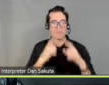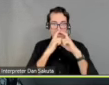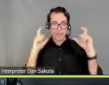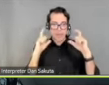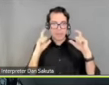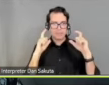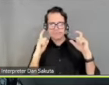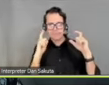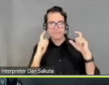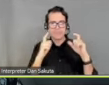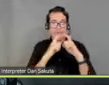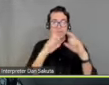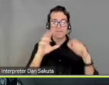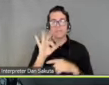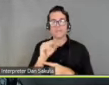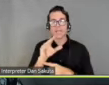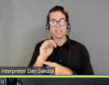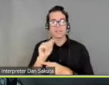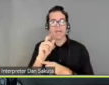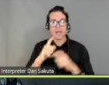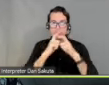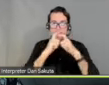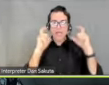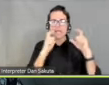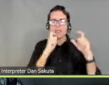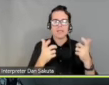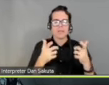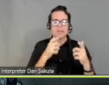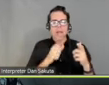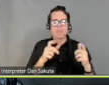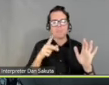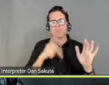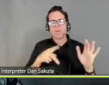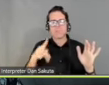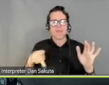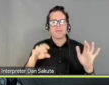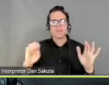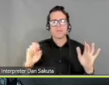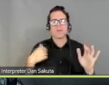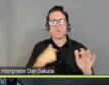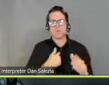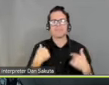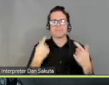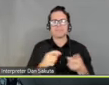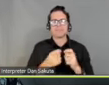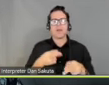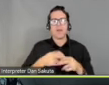got dropped, but face masks are not personal protective equipment. They're what we've been calling in our field community protective